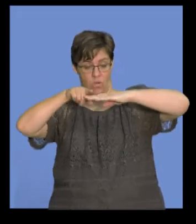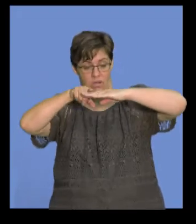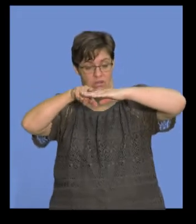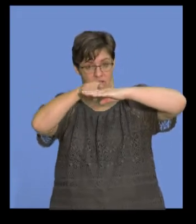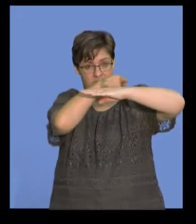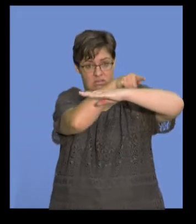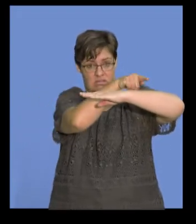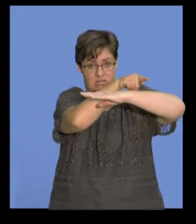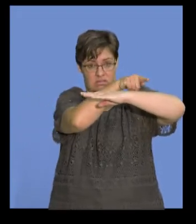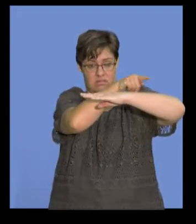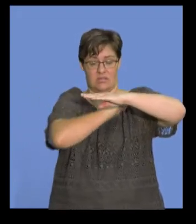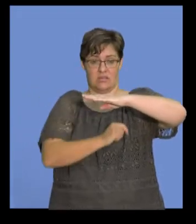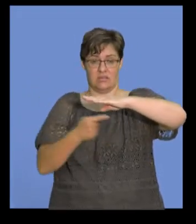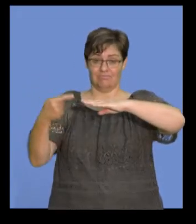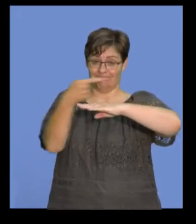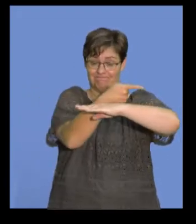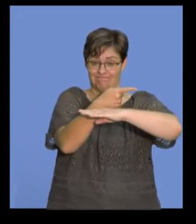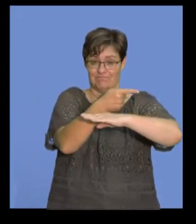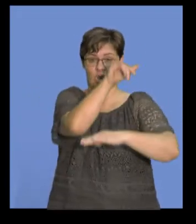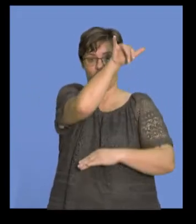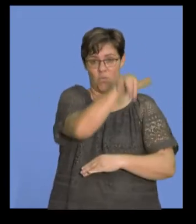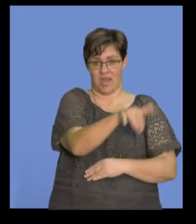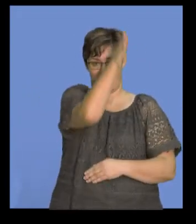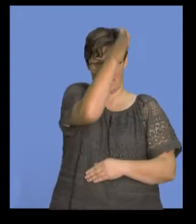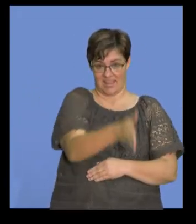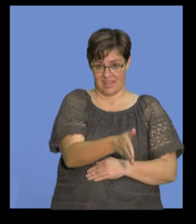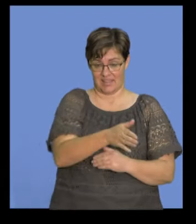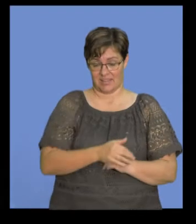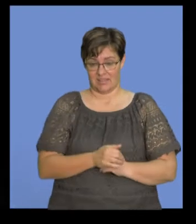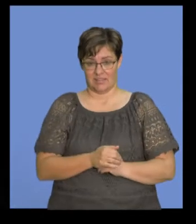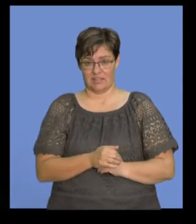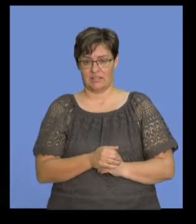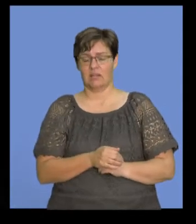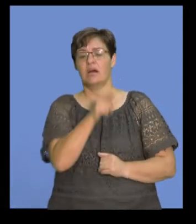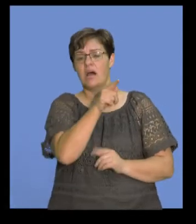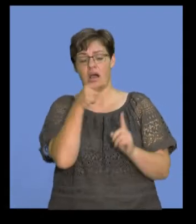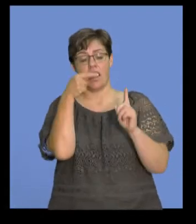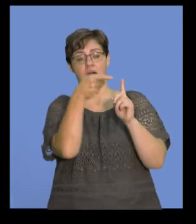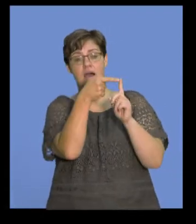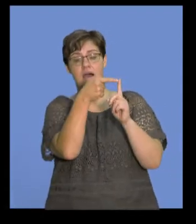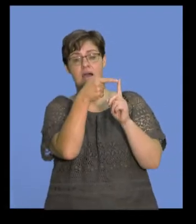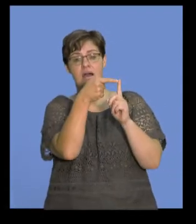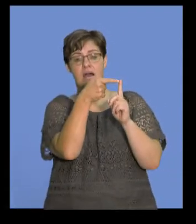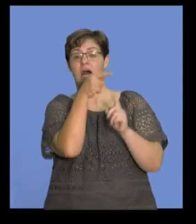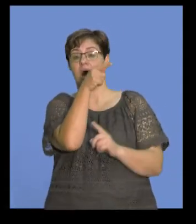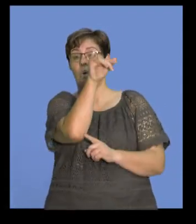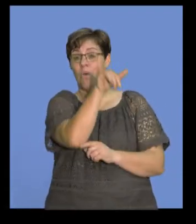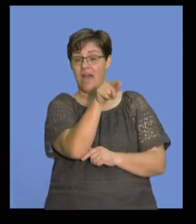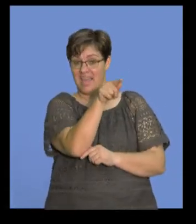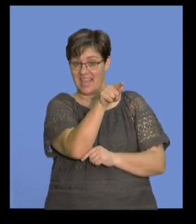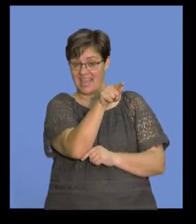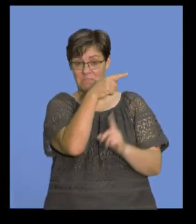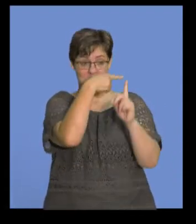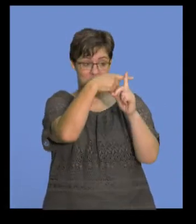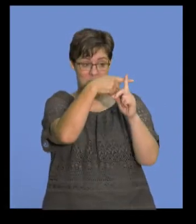run a horizontal line towards the y-axis. And the point at which it intercepts the